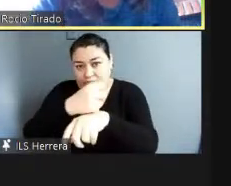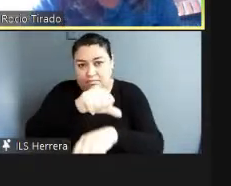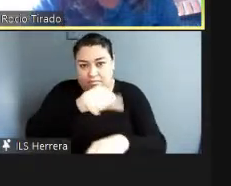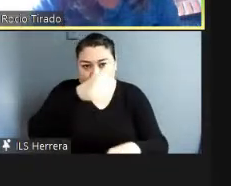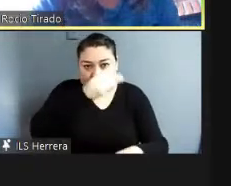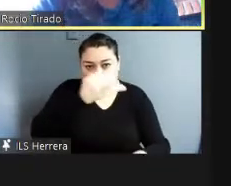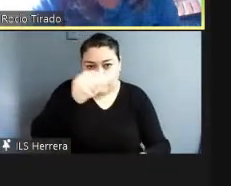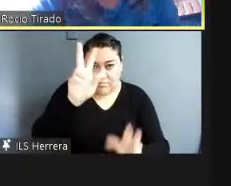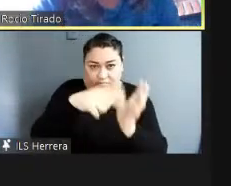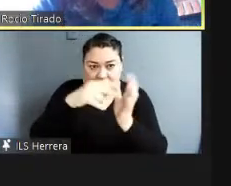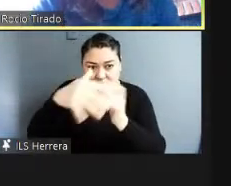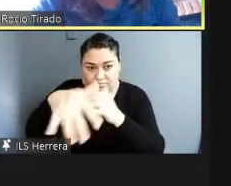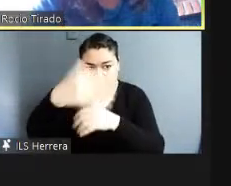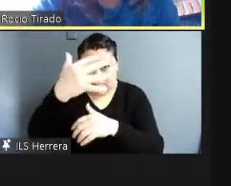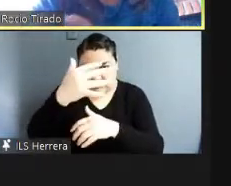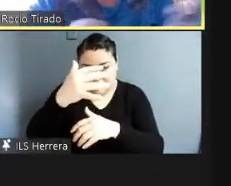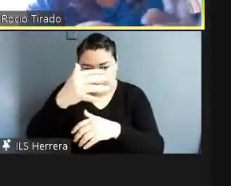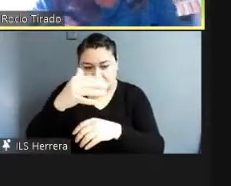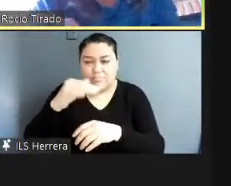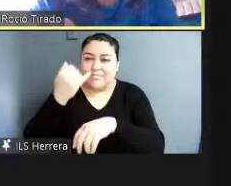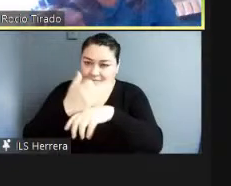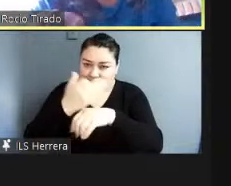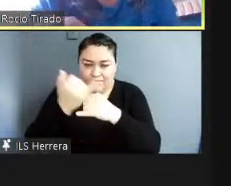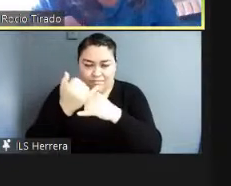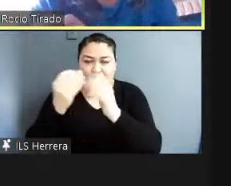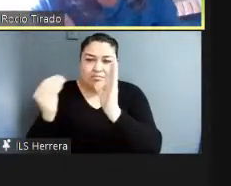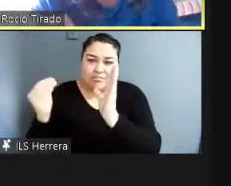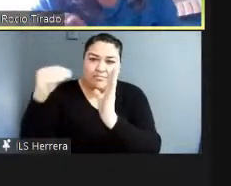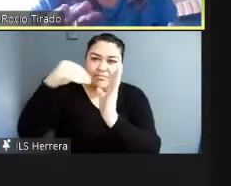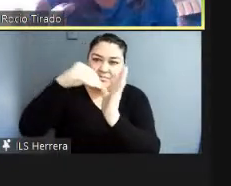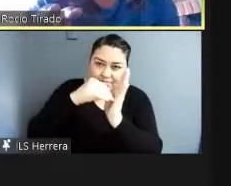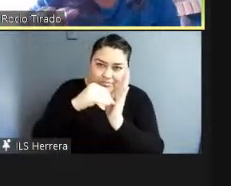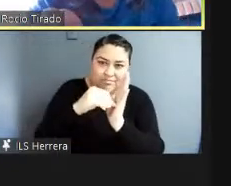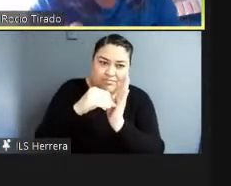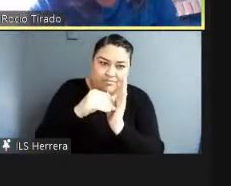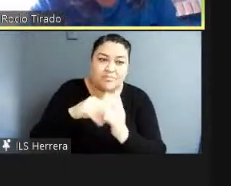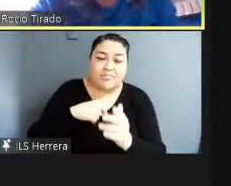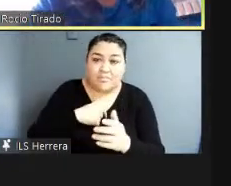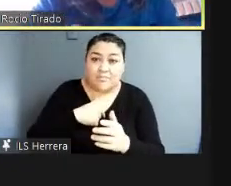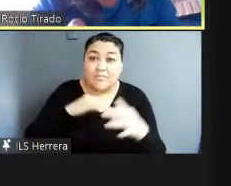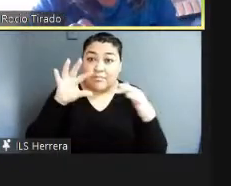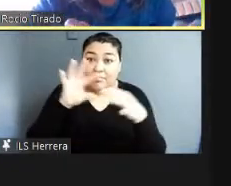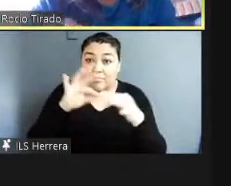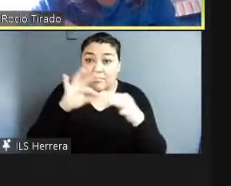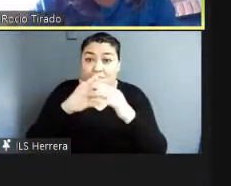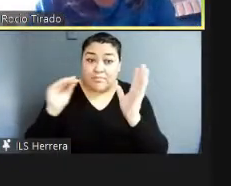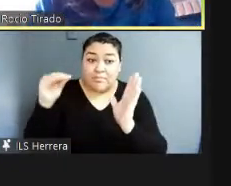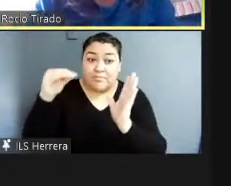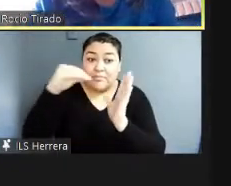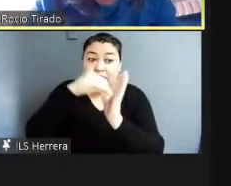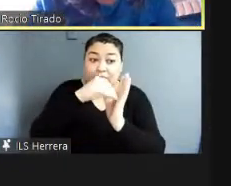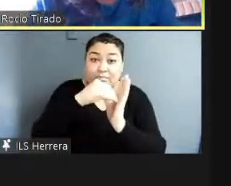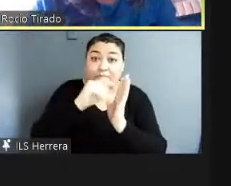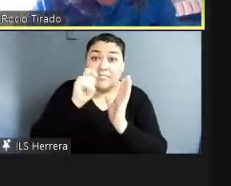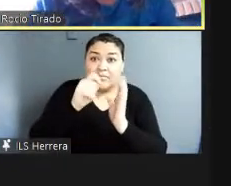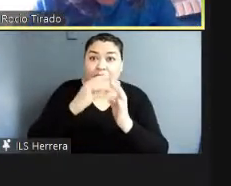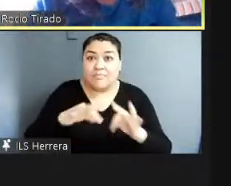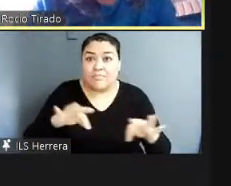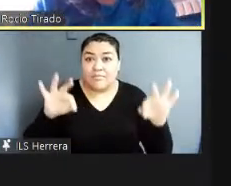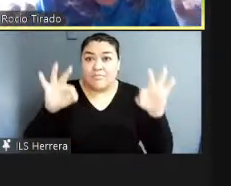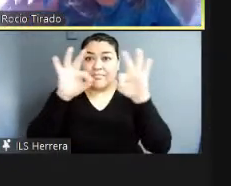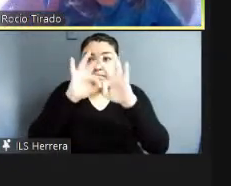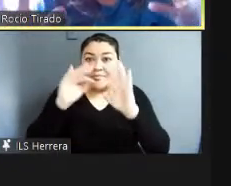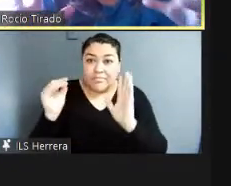from 2011 to 2015, development of teaching, training, and assessments based on competency.